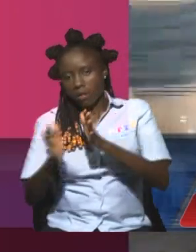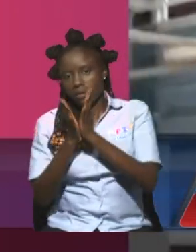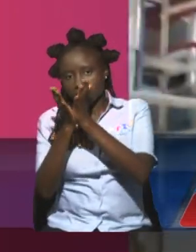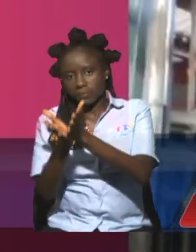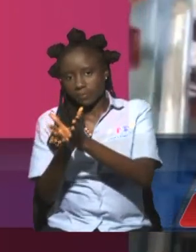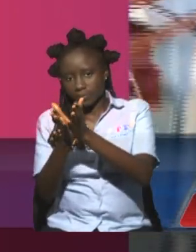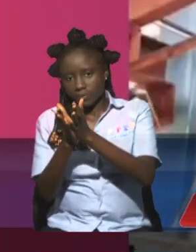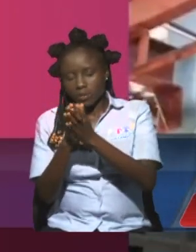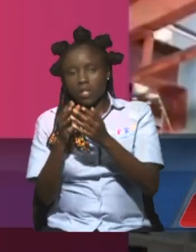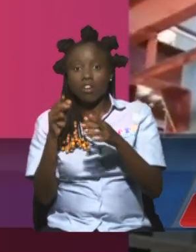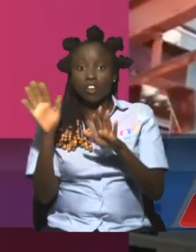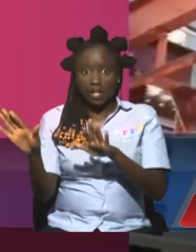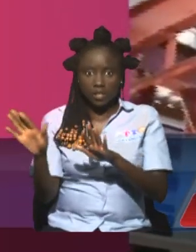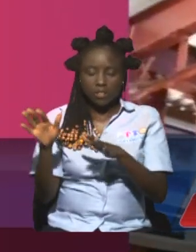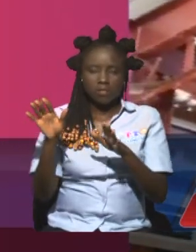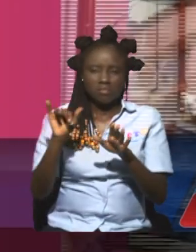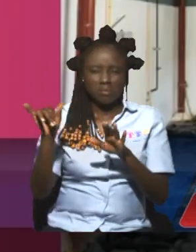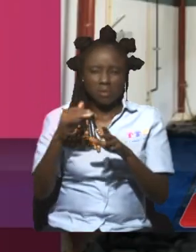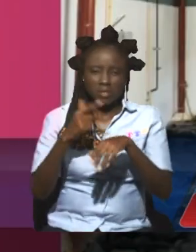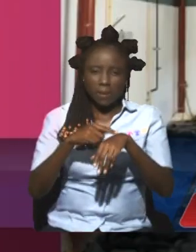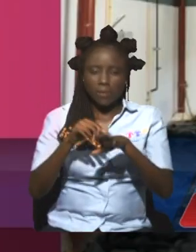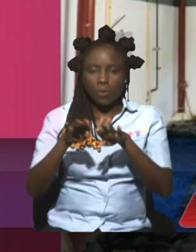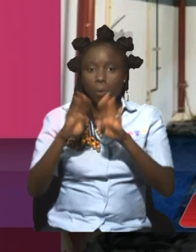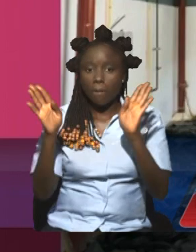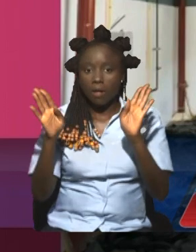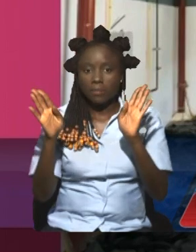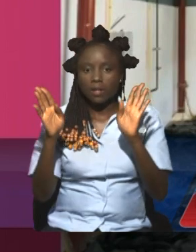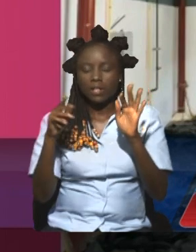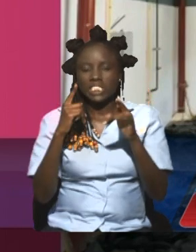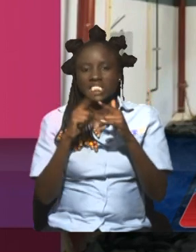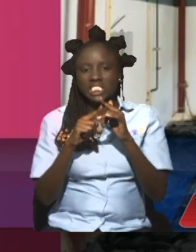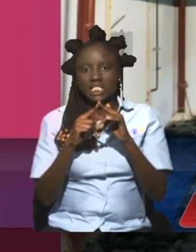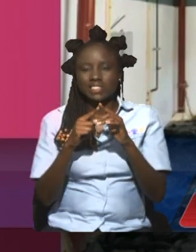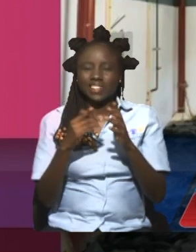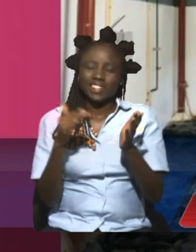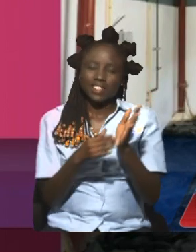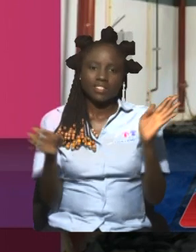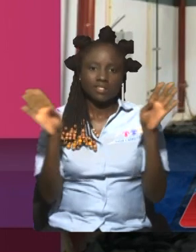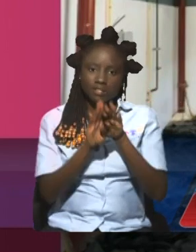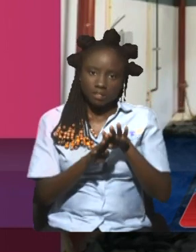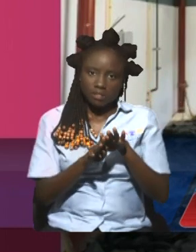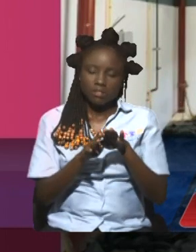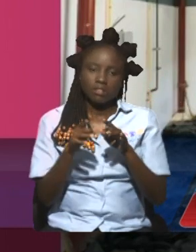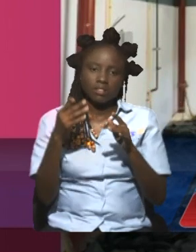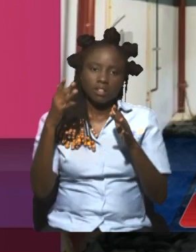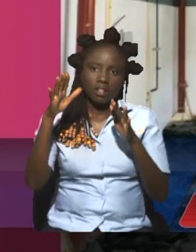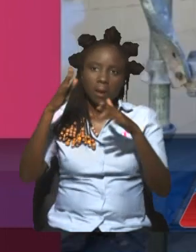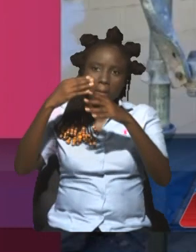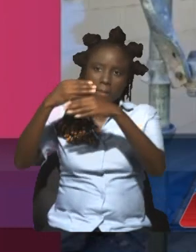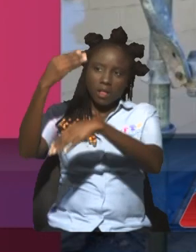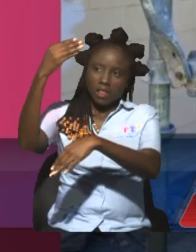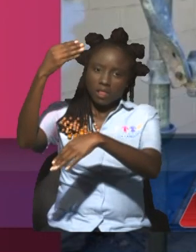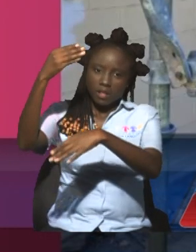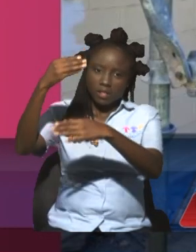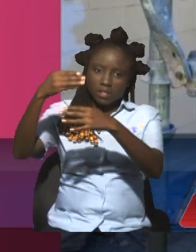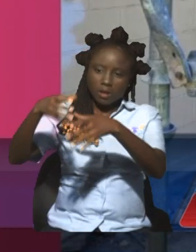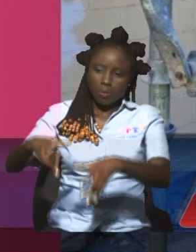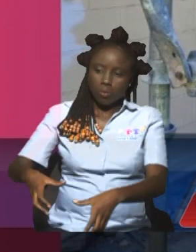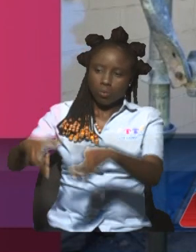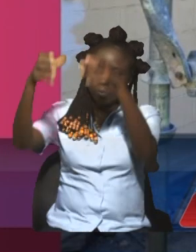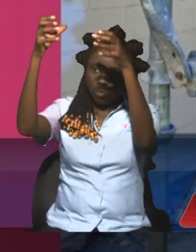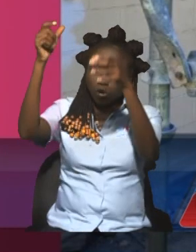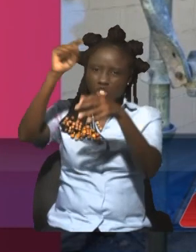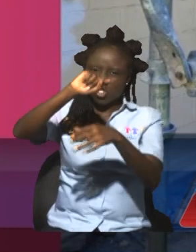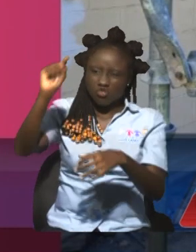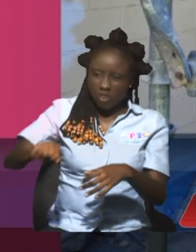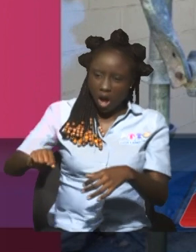close again because of the sporadic cracks throughout the building, making it unsafe. The cracks were found in the beams and columns. So if you look at